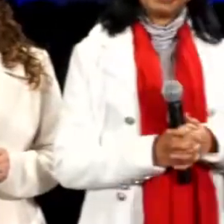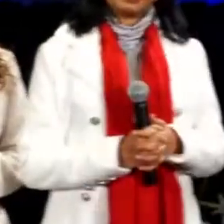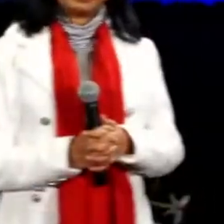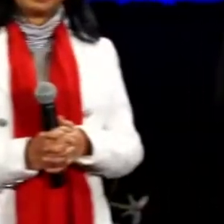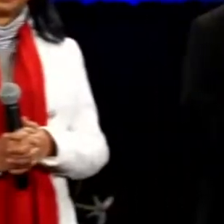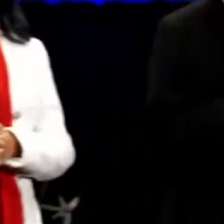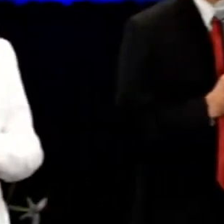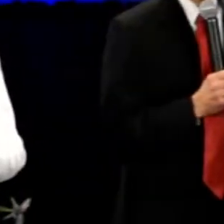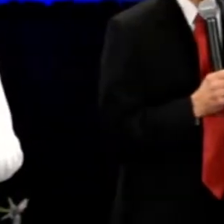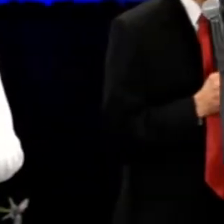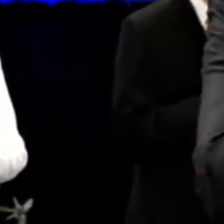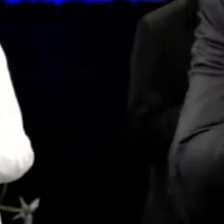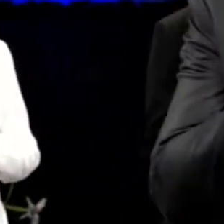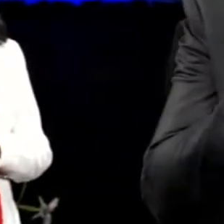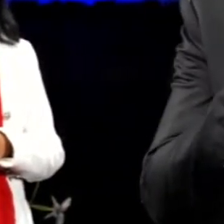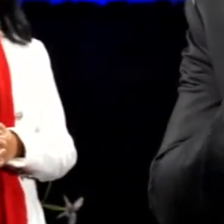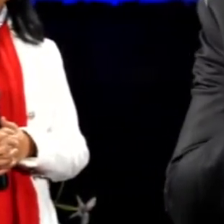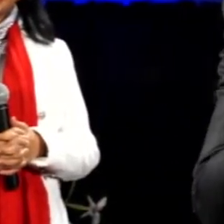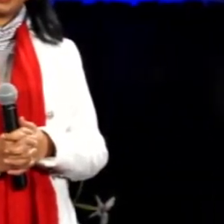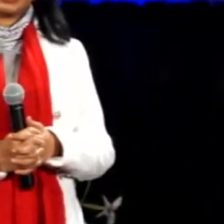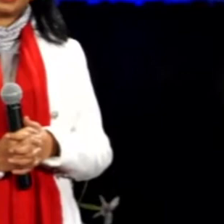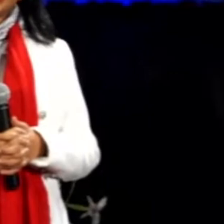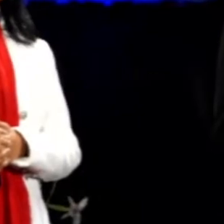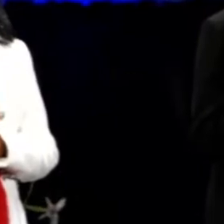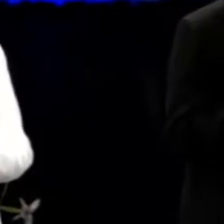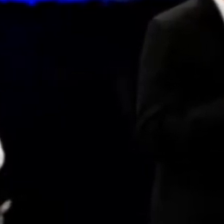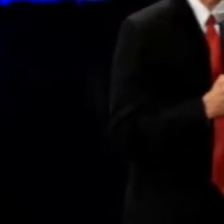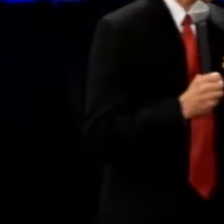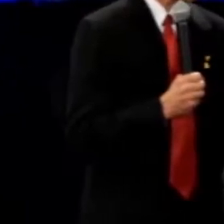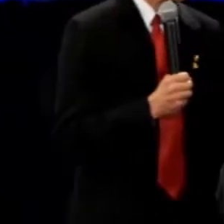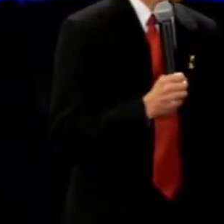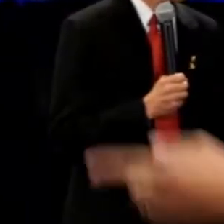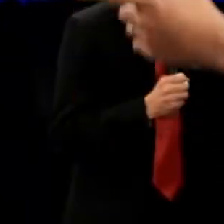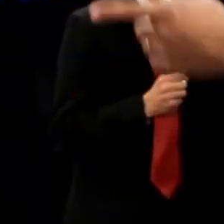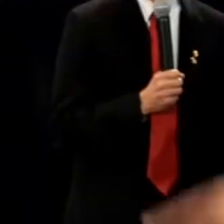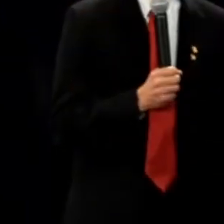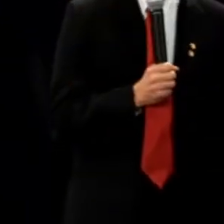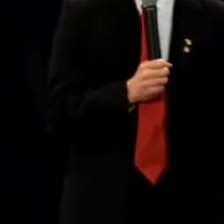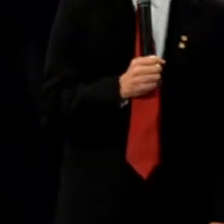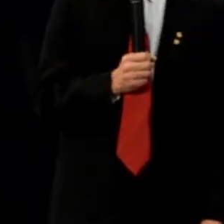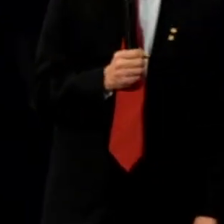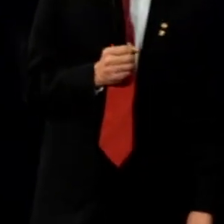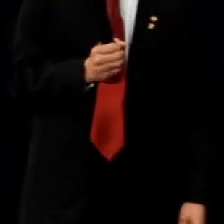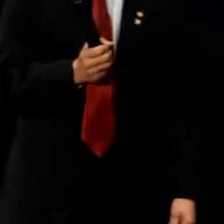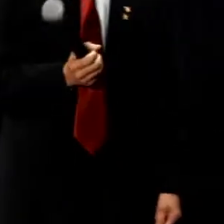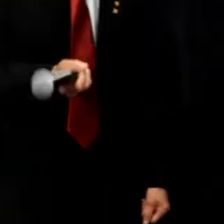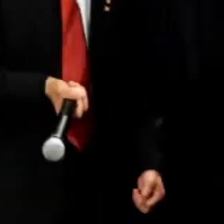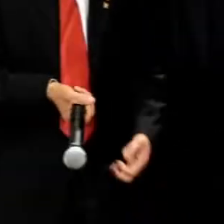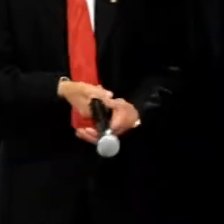all believe the same. Don't be afraid to express your joy in Jesus Christ. Amen? Amen. Let's try that chorus one more time.